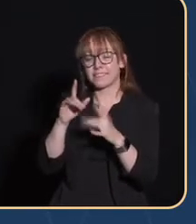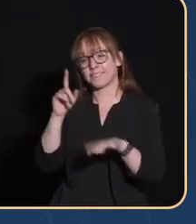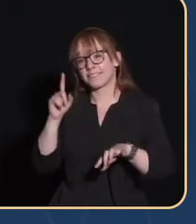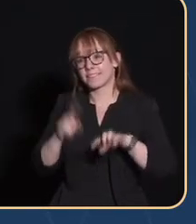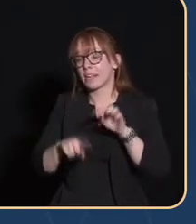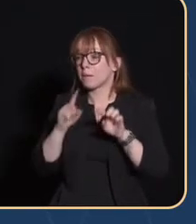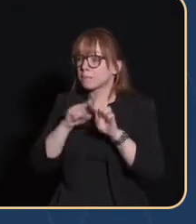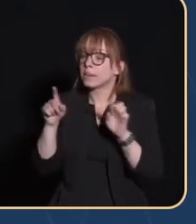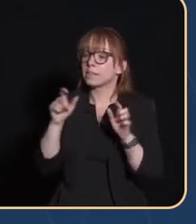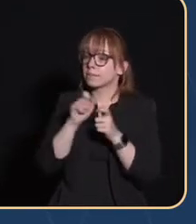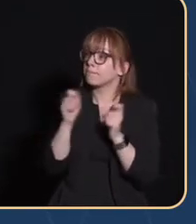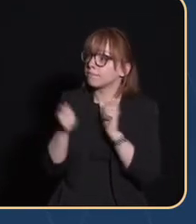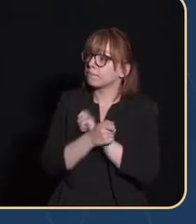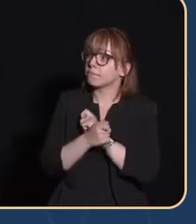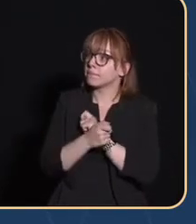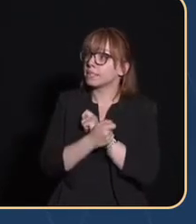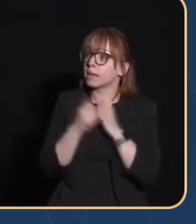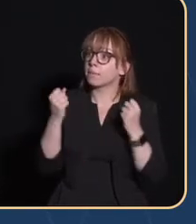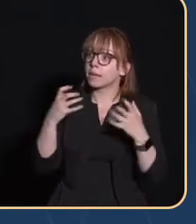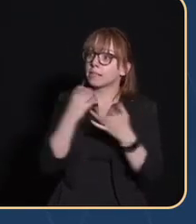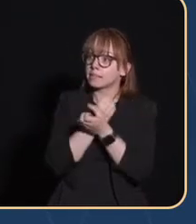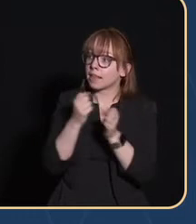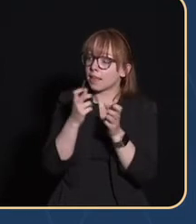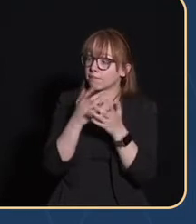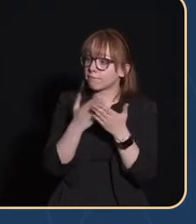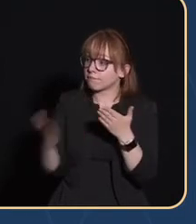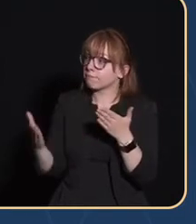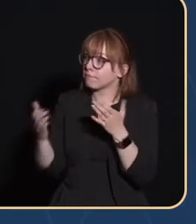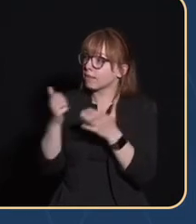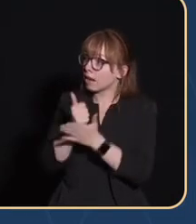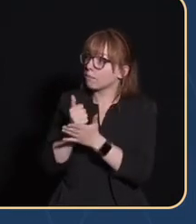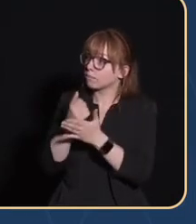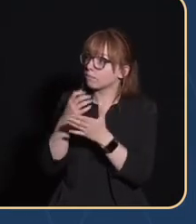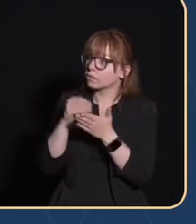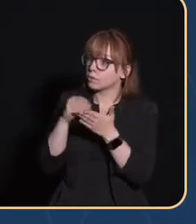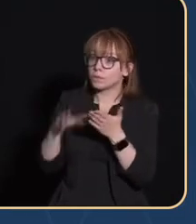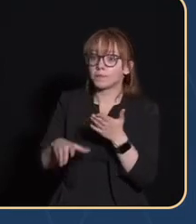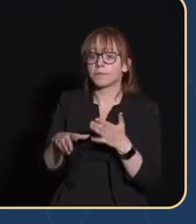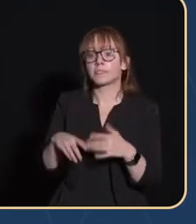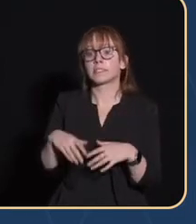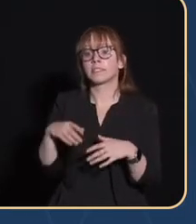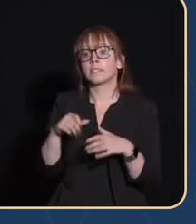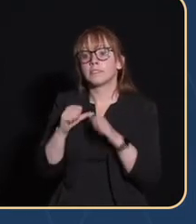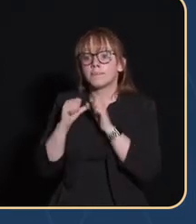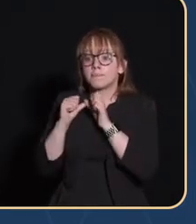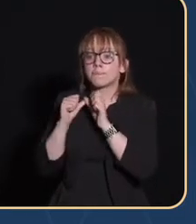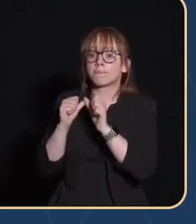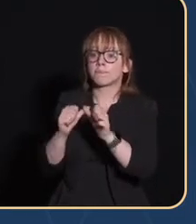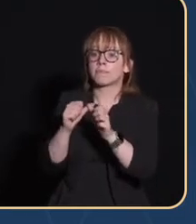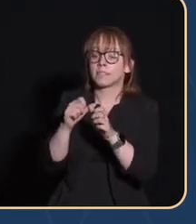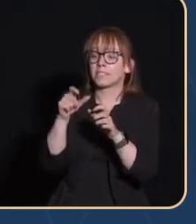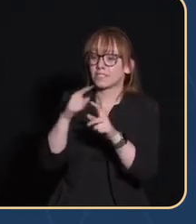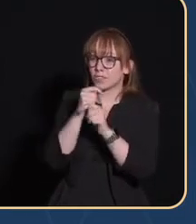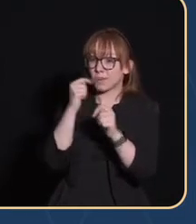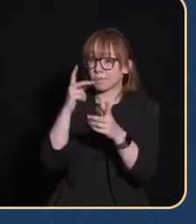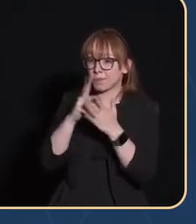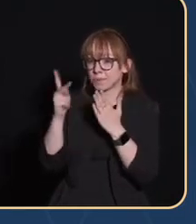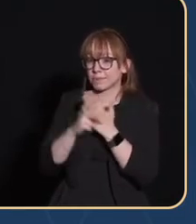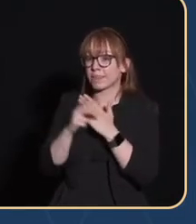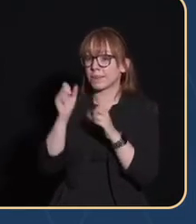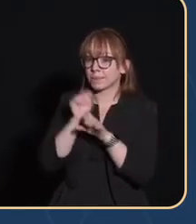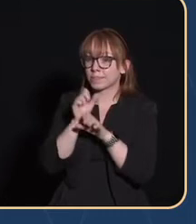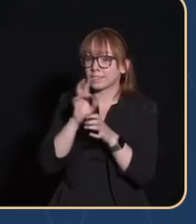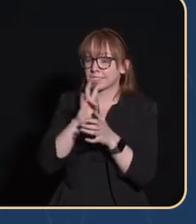students healthy. While finishing the truck technician program, I've also been working 7 days a week. With the help of my family